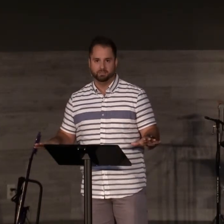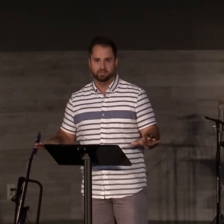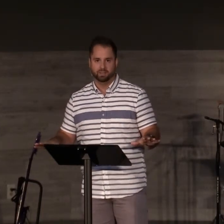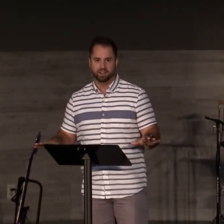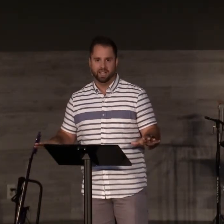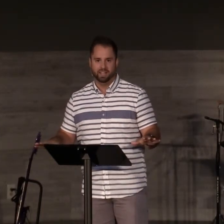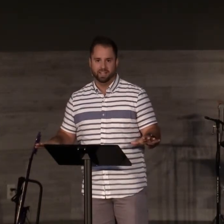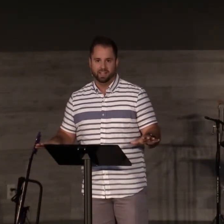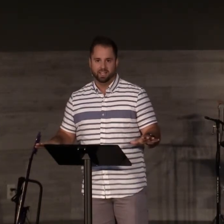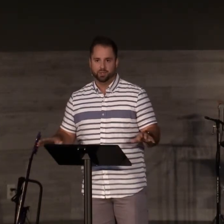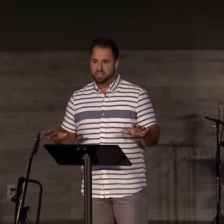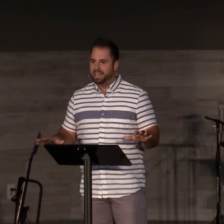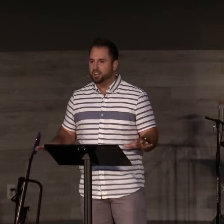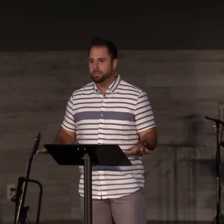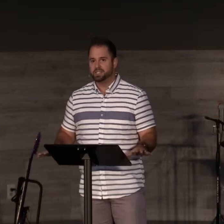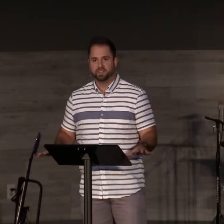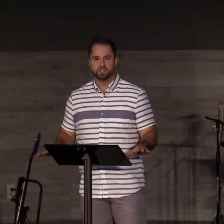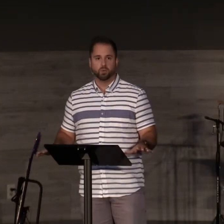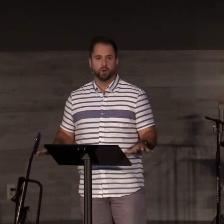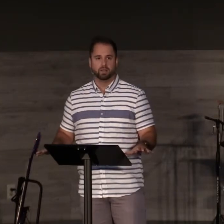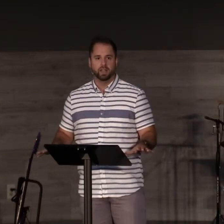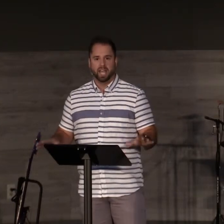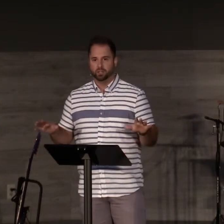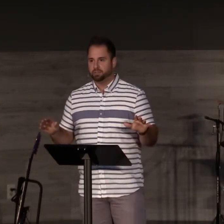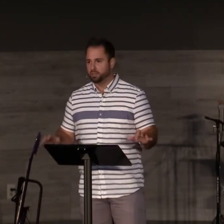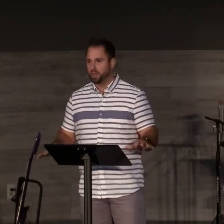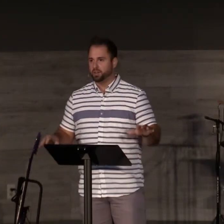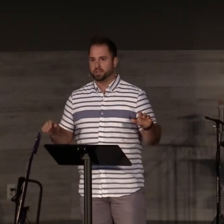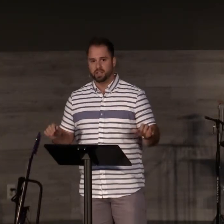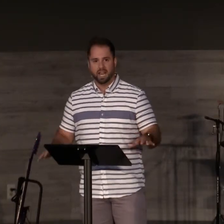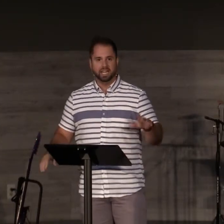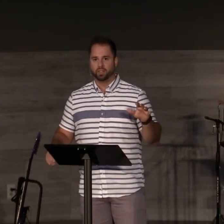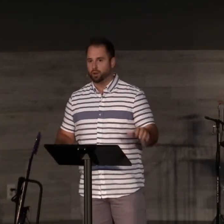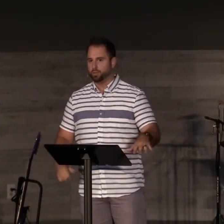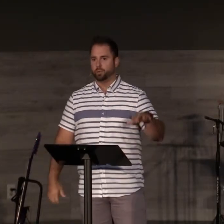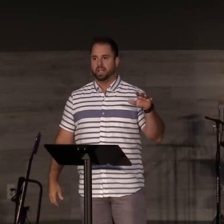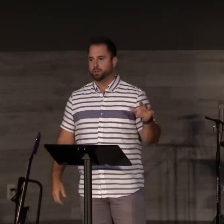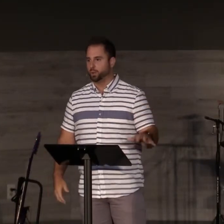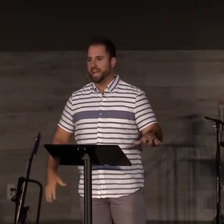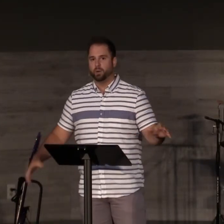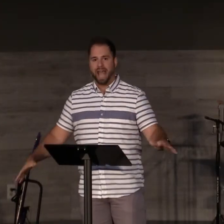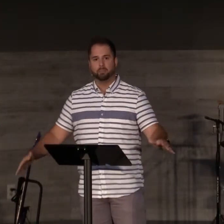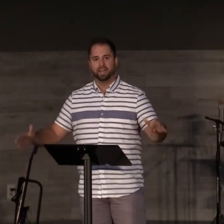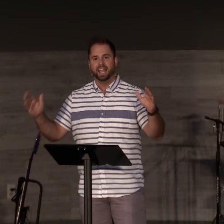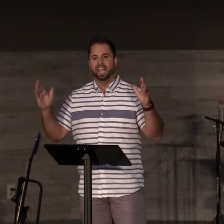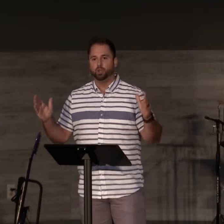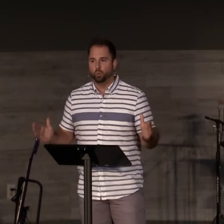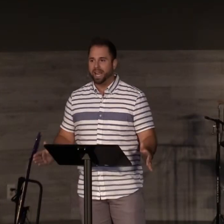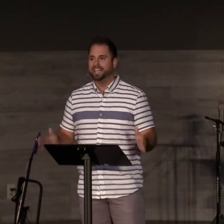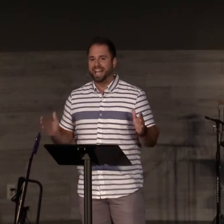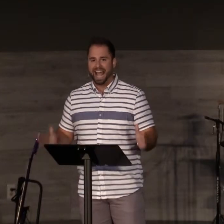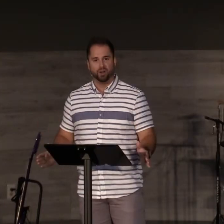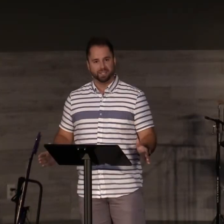it, right? You sit down in the midst of the storm, and you let the thunder and the lightning and the earthquake and the tornado happen, and